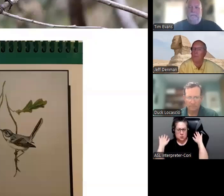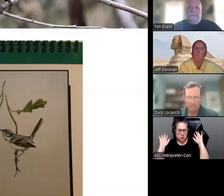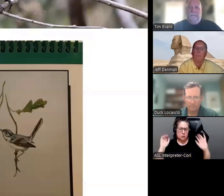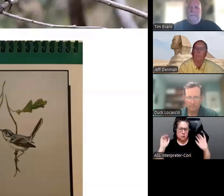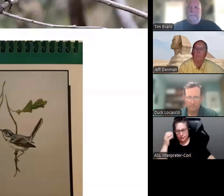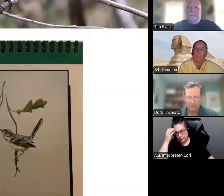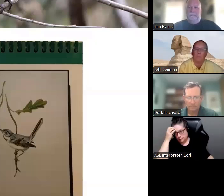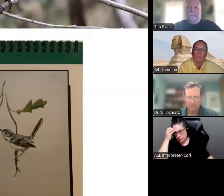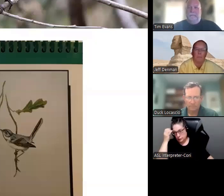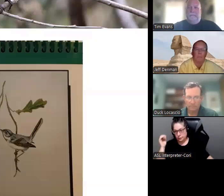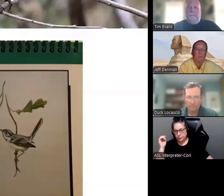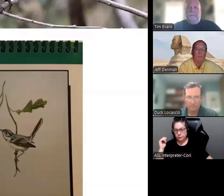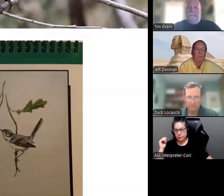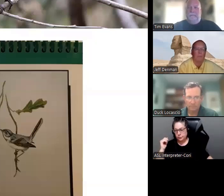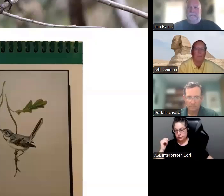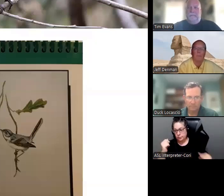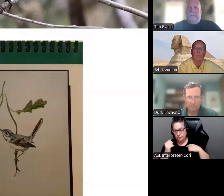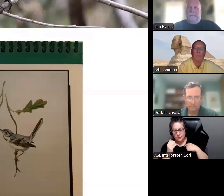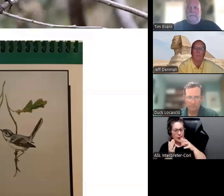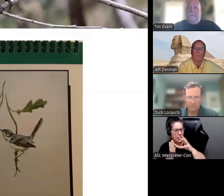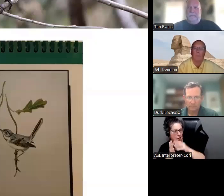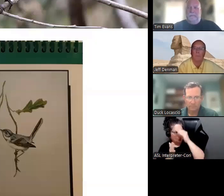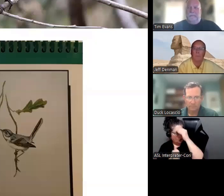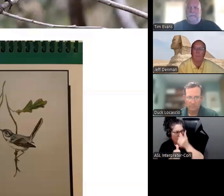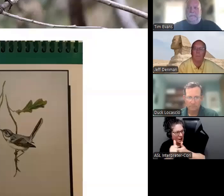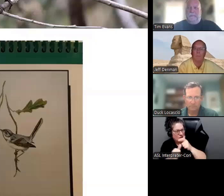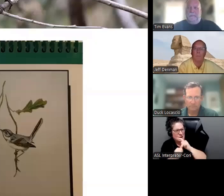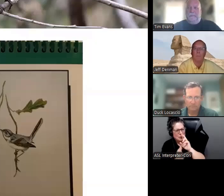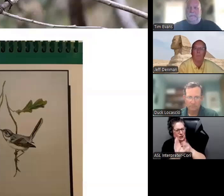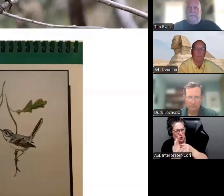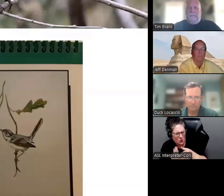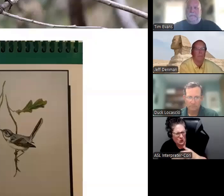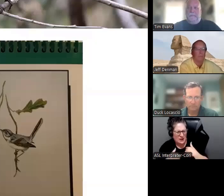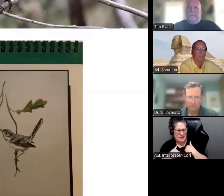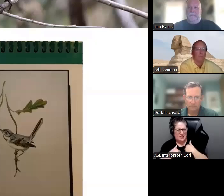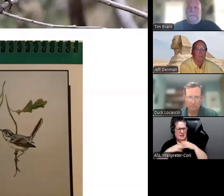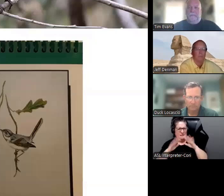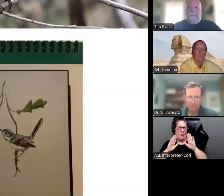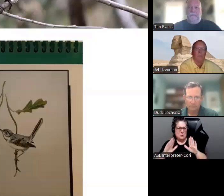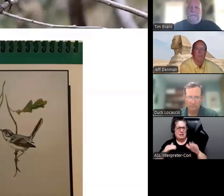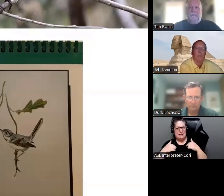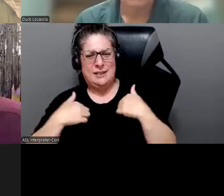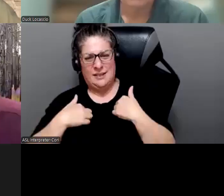Well, I learn every time I join these webinars. This is fabulous.